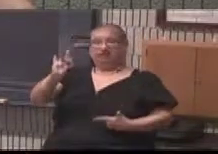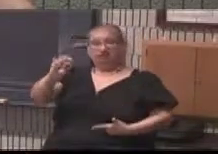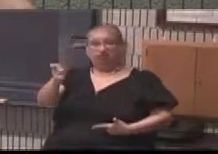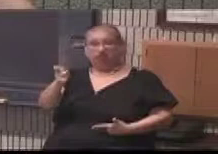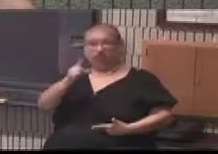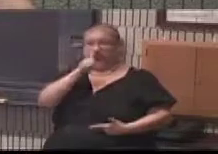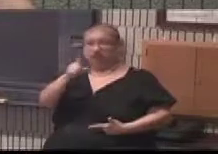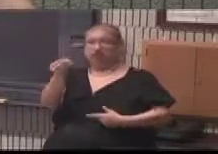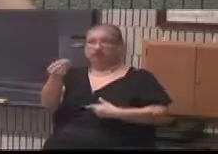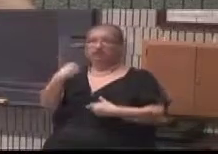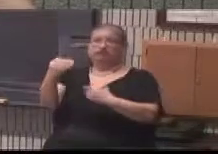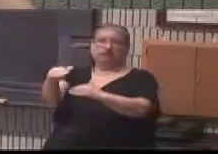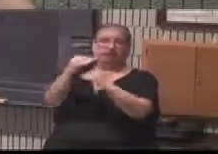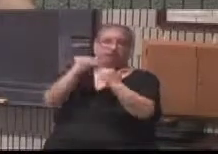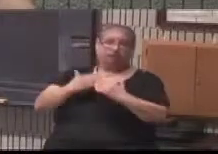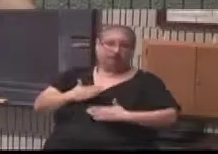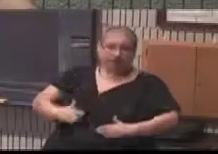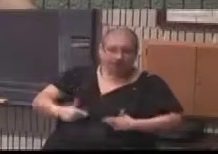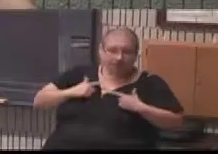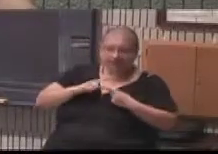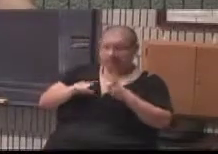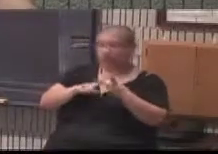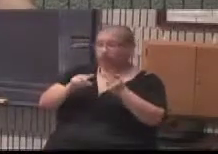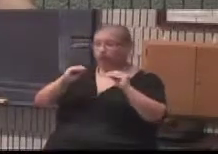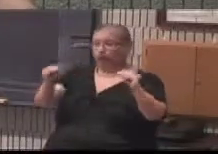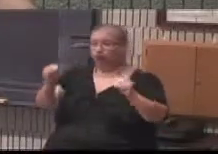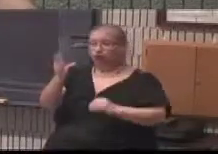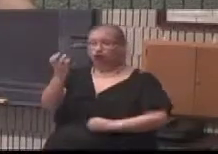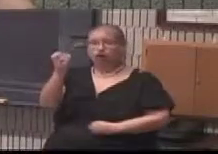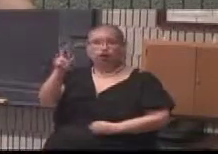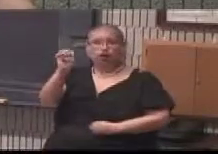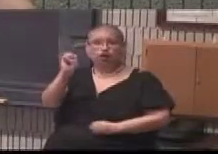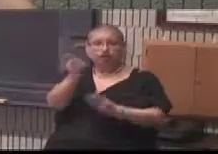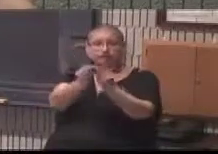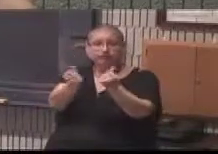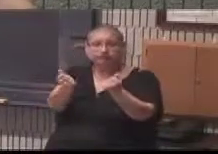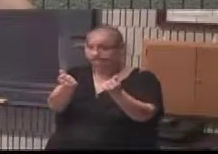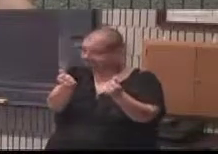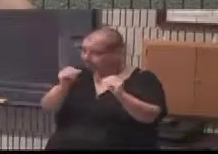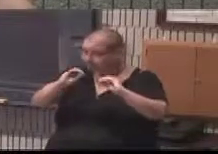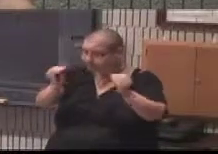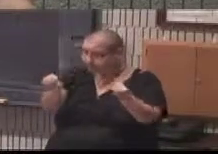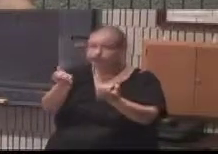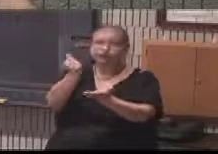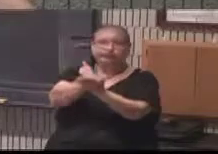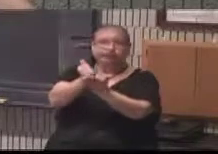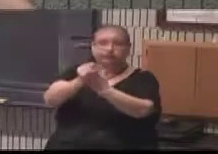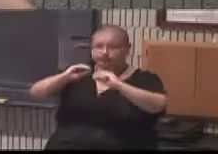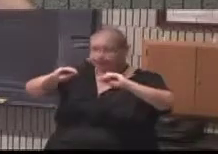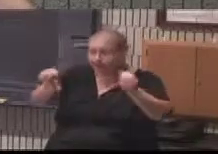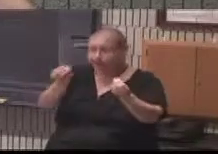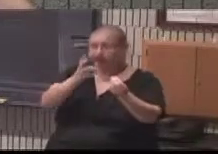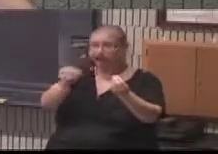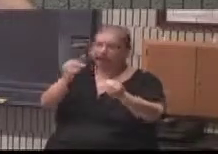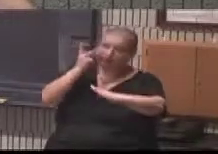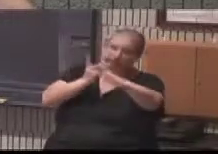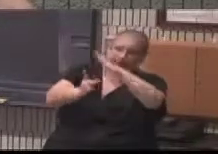life-limiting, where there was no cure, there's no treatment, and the potential of what's going to happen to